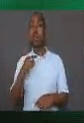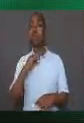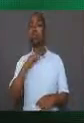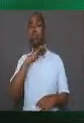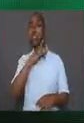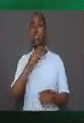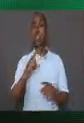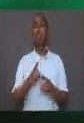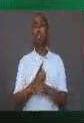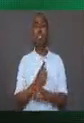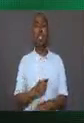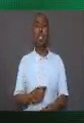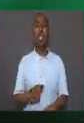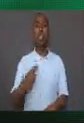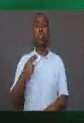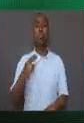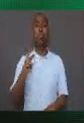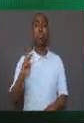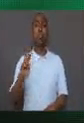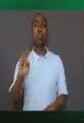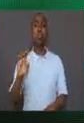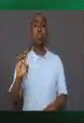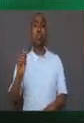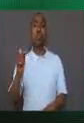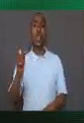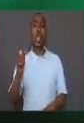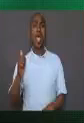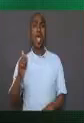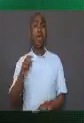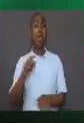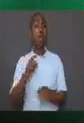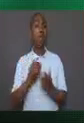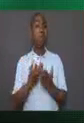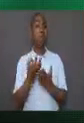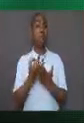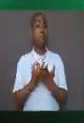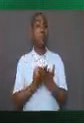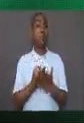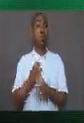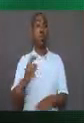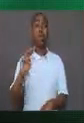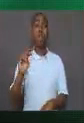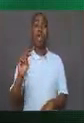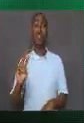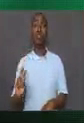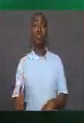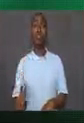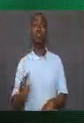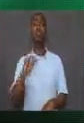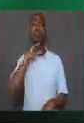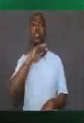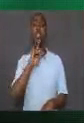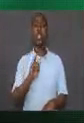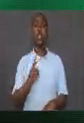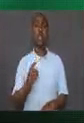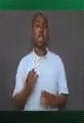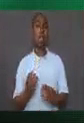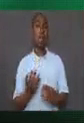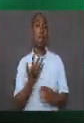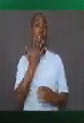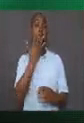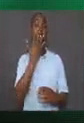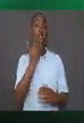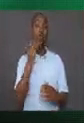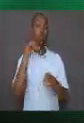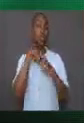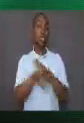Urea is a form of nitrogenous waste that exits the liver through the bloodstream. It